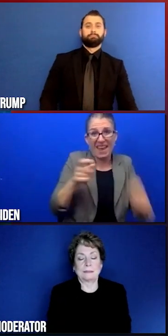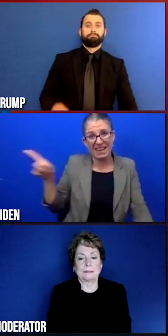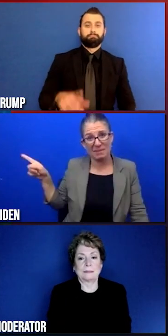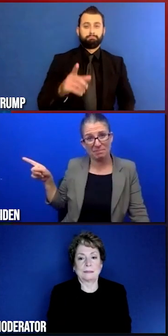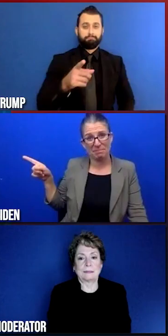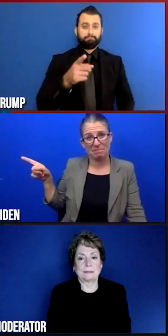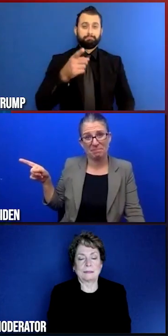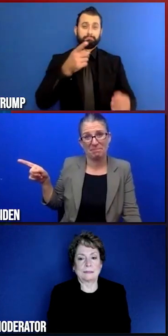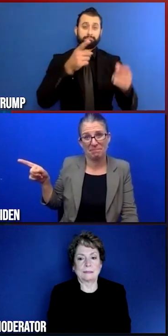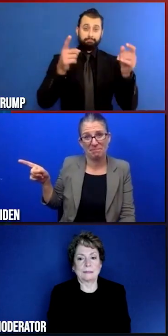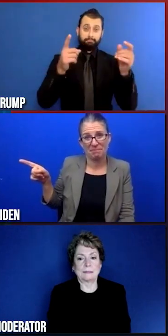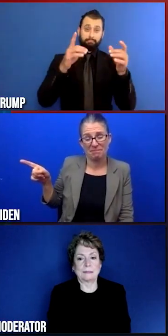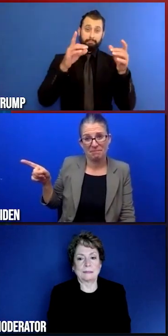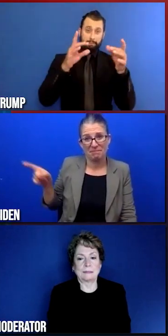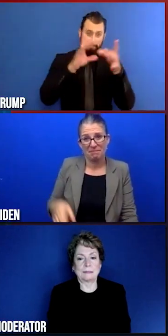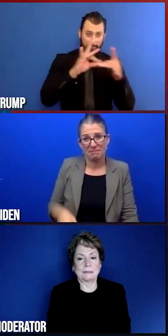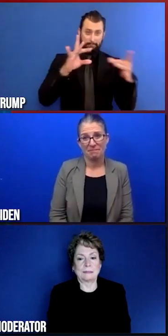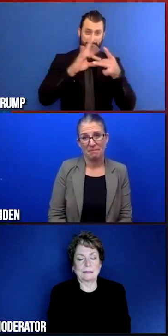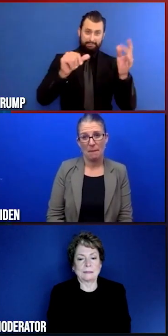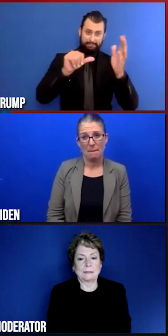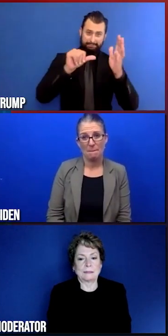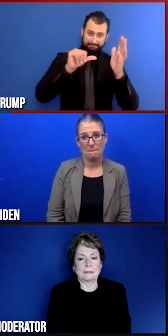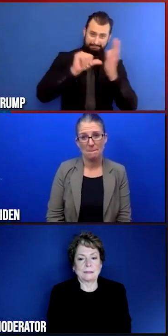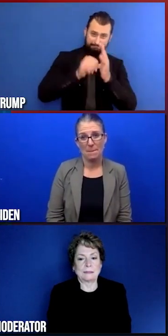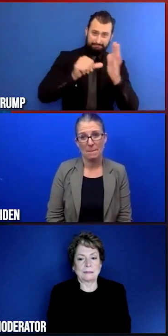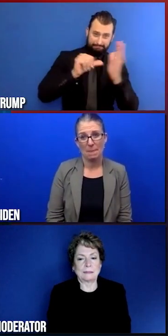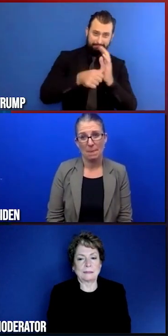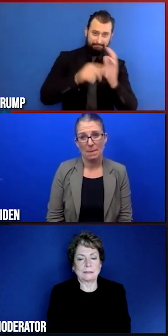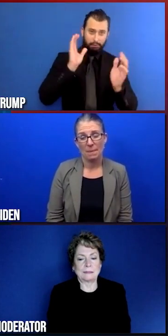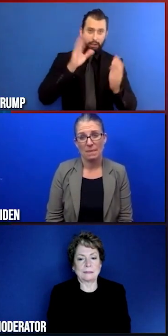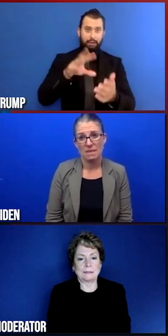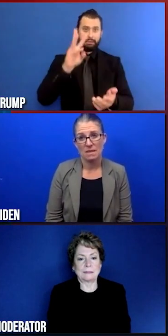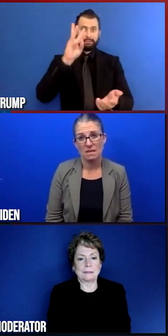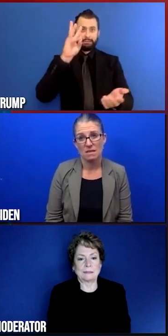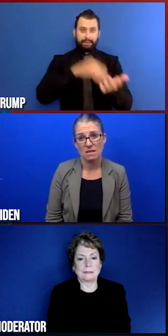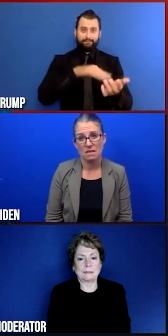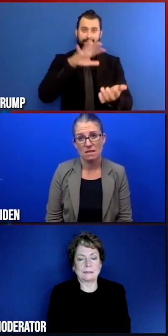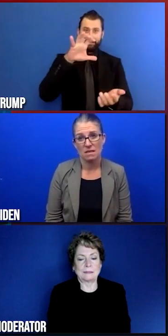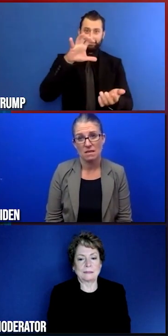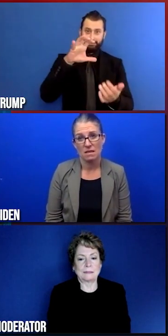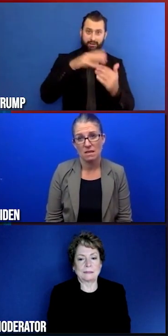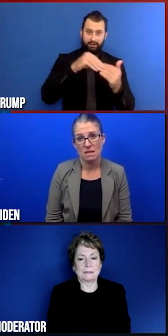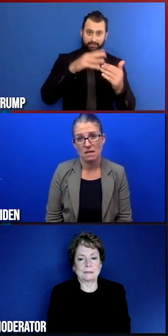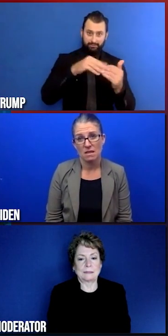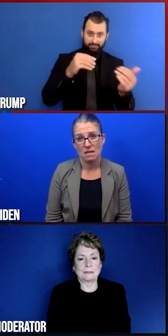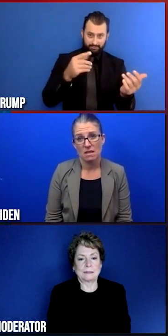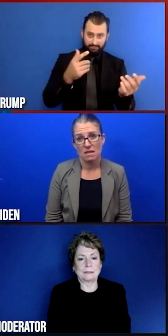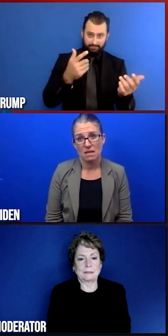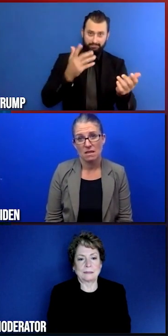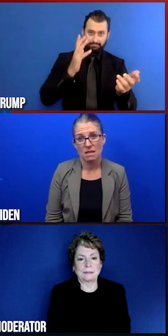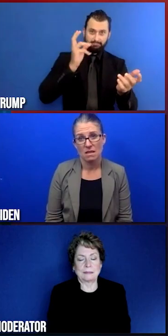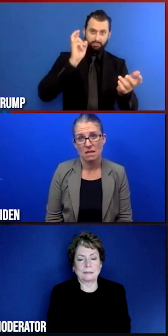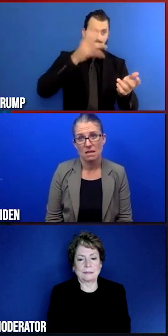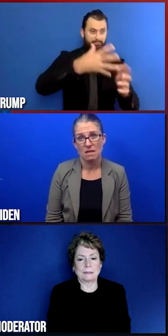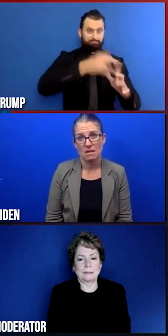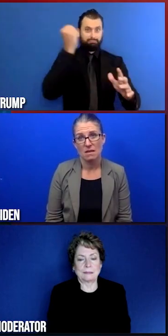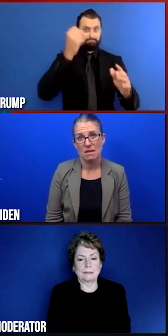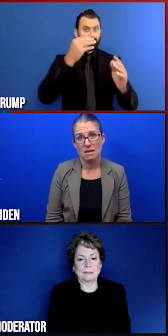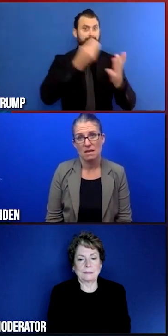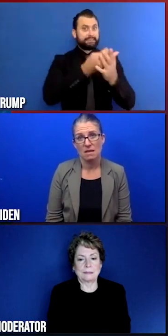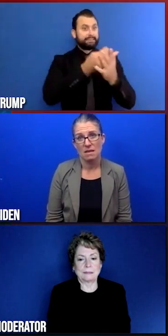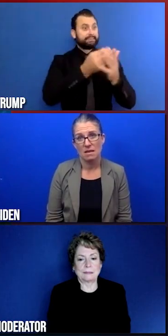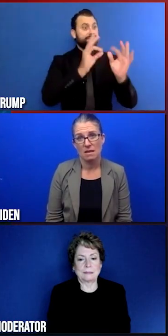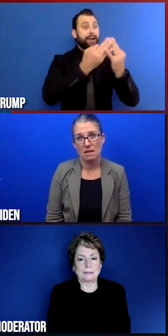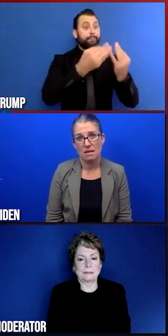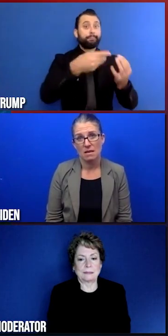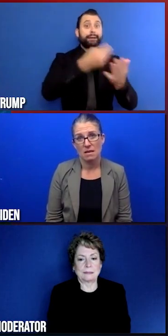$6,500 will be taken away from families under his plan, that his plan is an economic disaster. If you look at what he wants to do, if